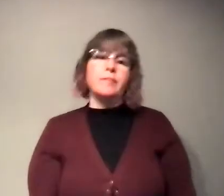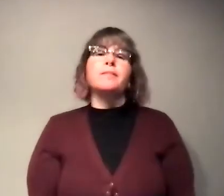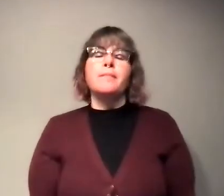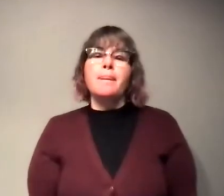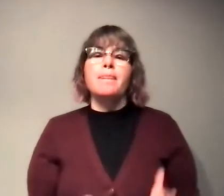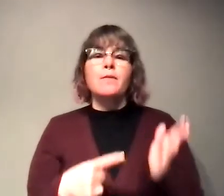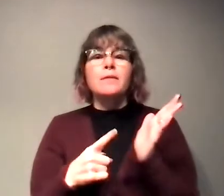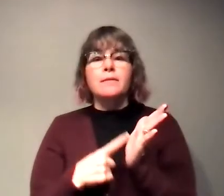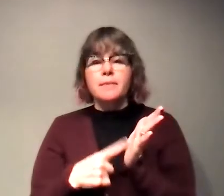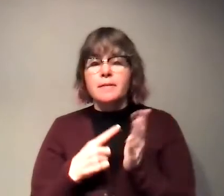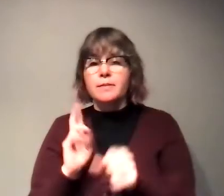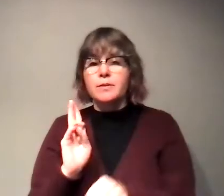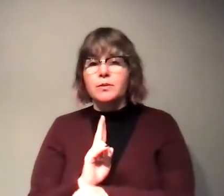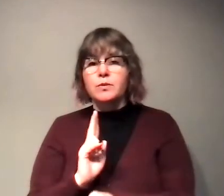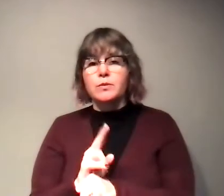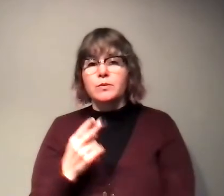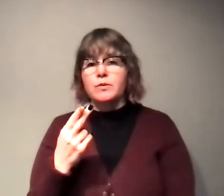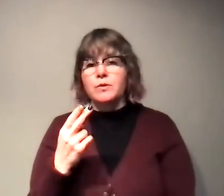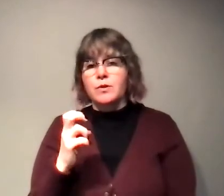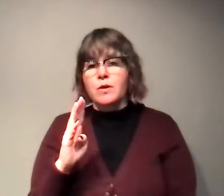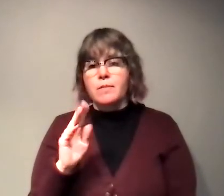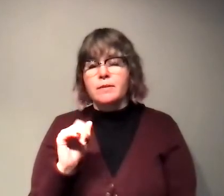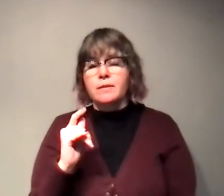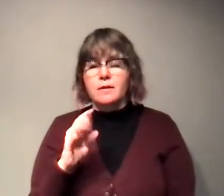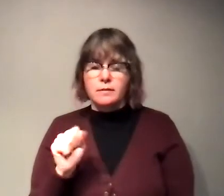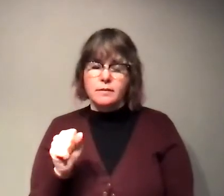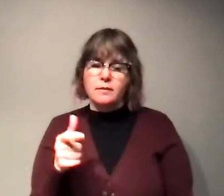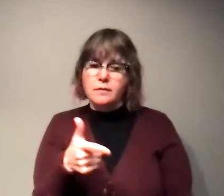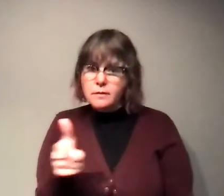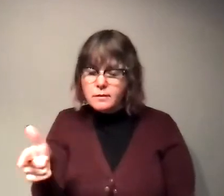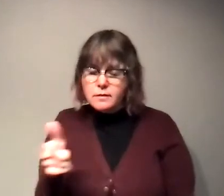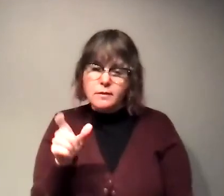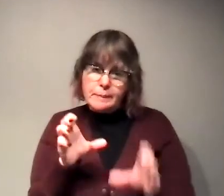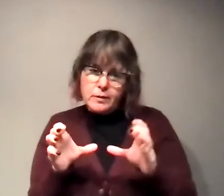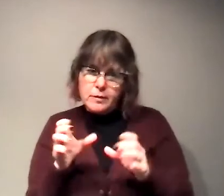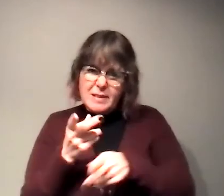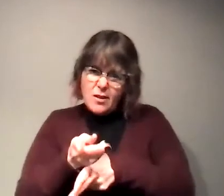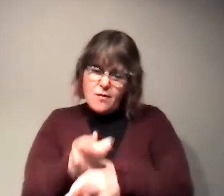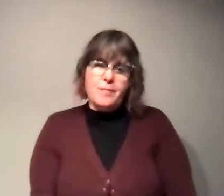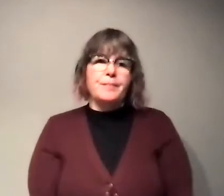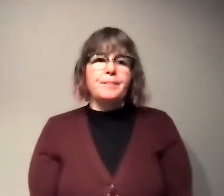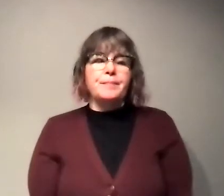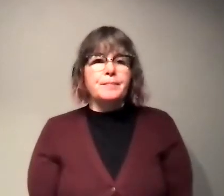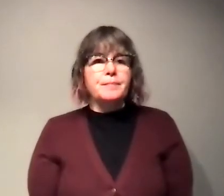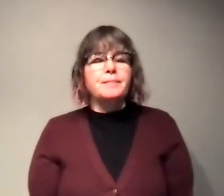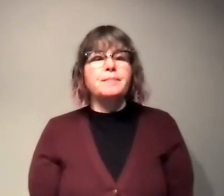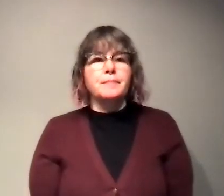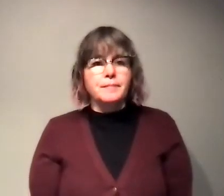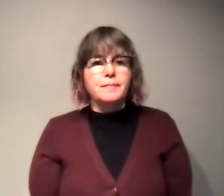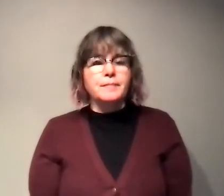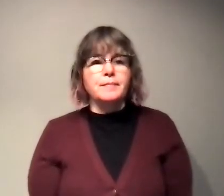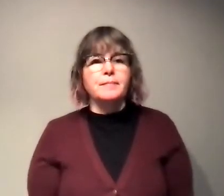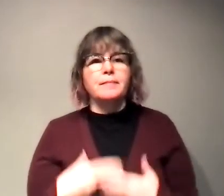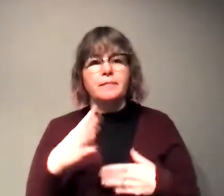do use herbicides if they need to, and then they're very careful with them. Cool. The next question is from